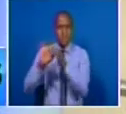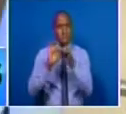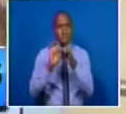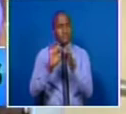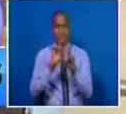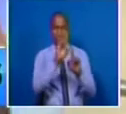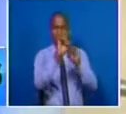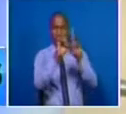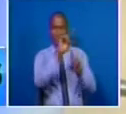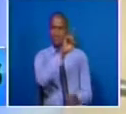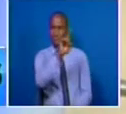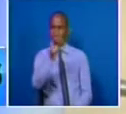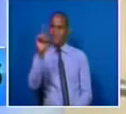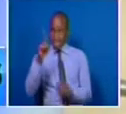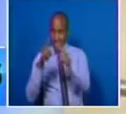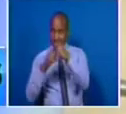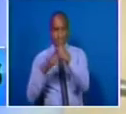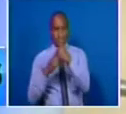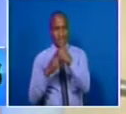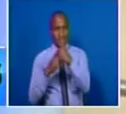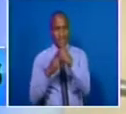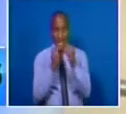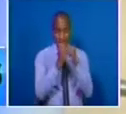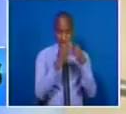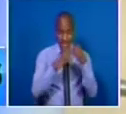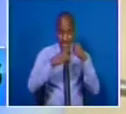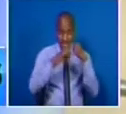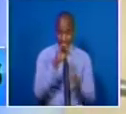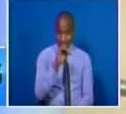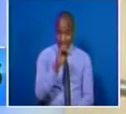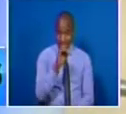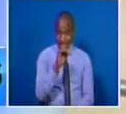very important things, because in 1960,